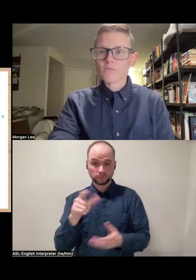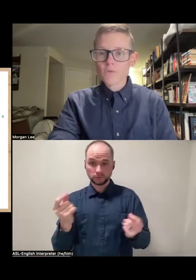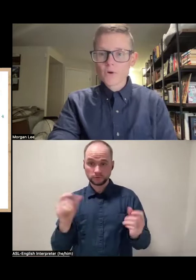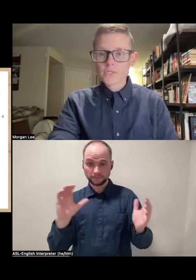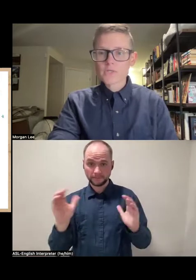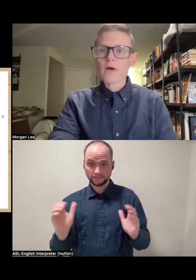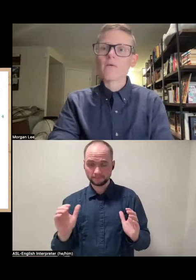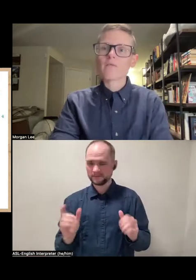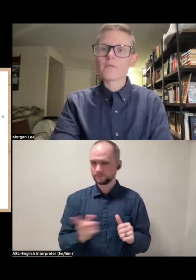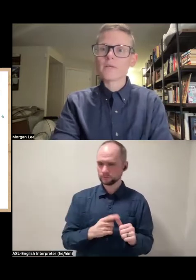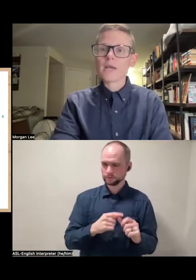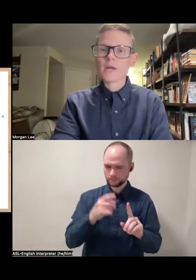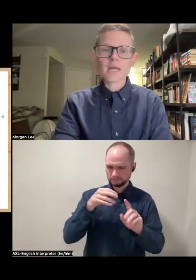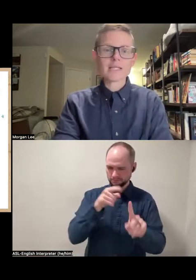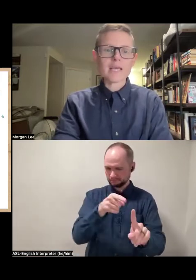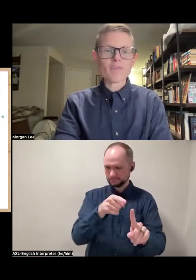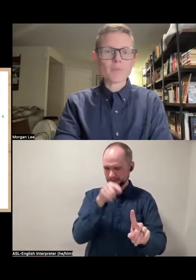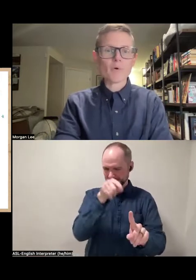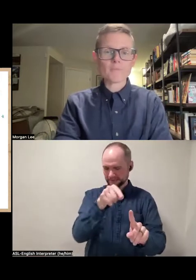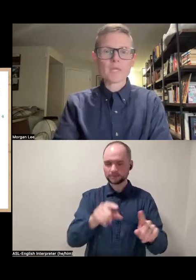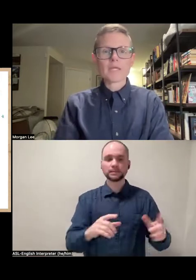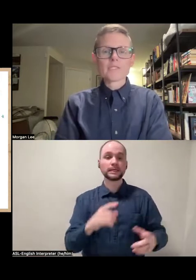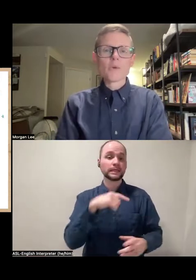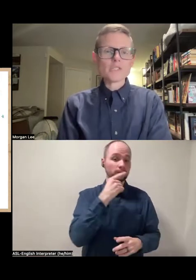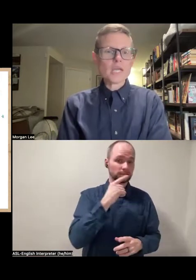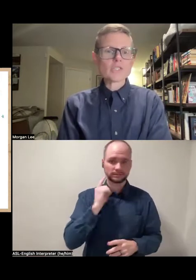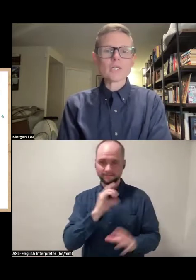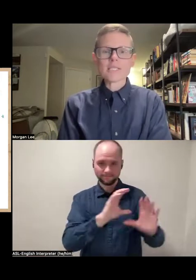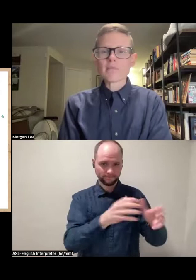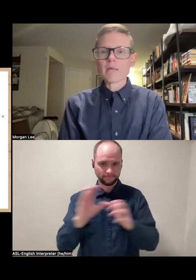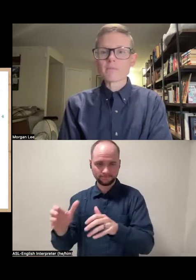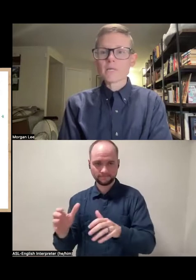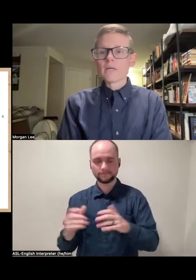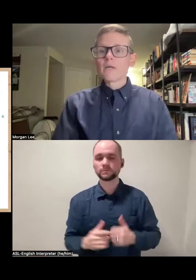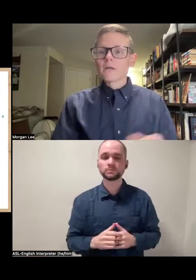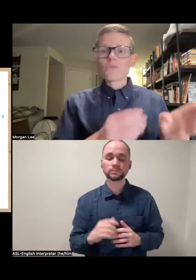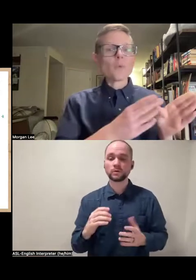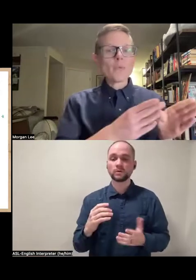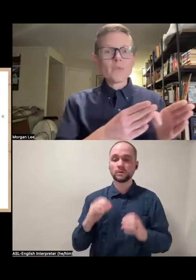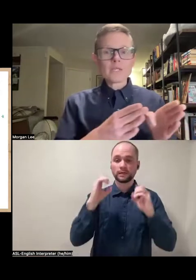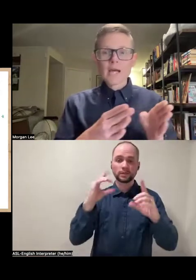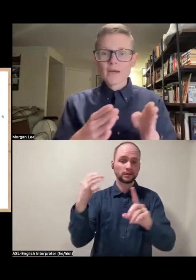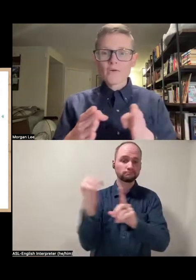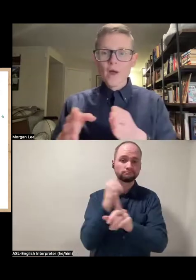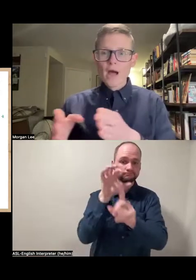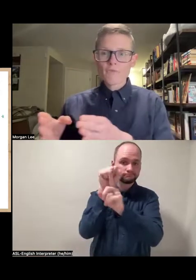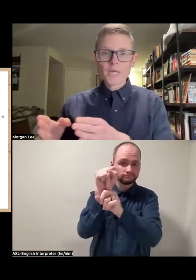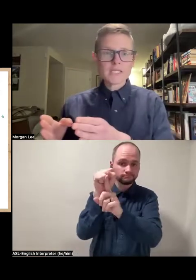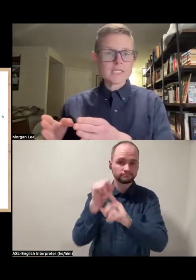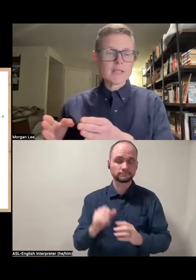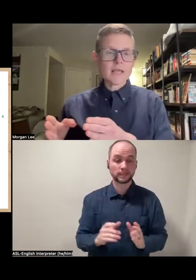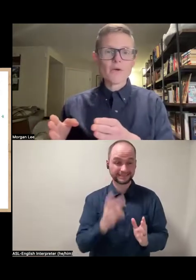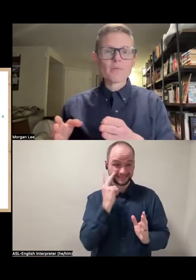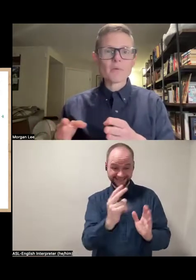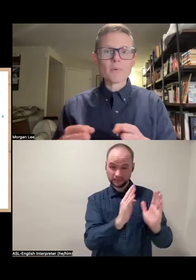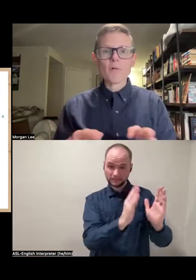comparison first of hearing and deaf people. So educational attainment. Throughout the entire graph, we can